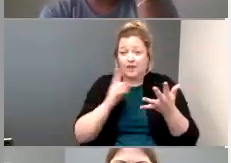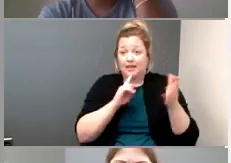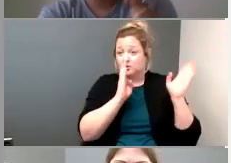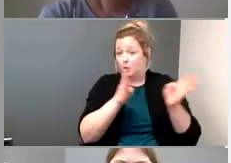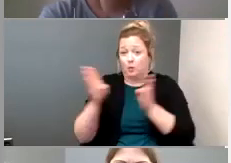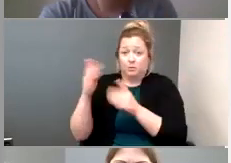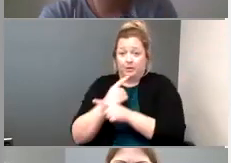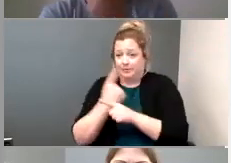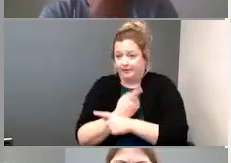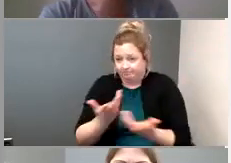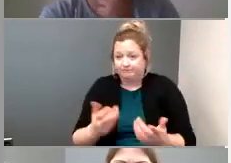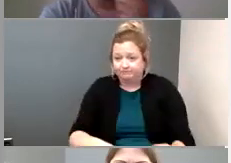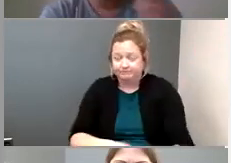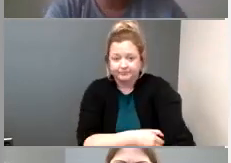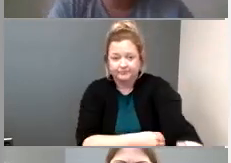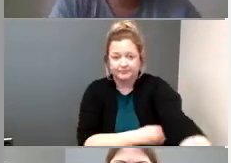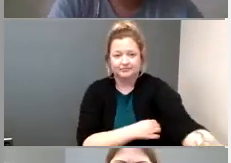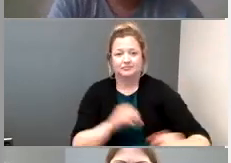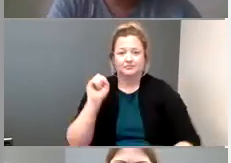Okay. So